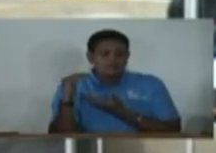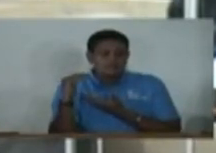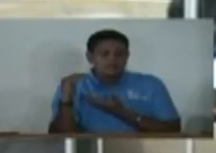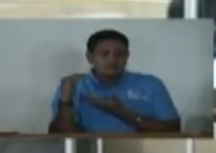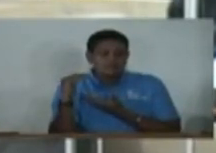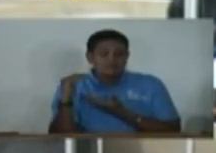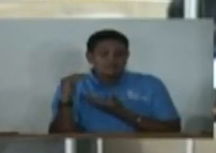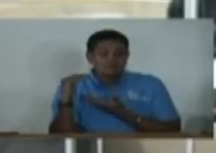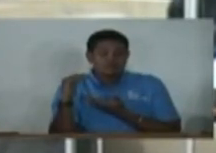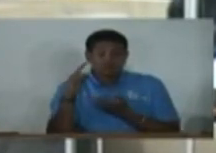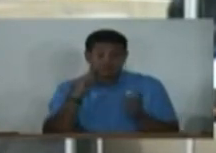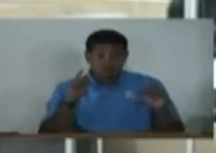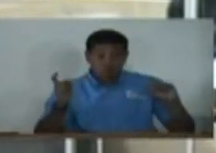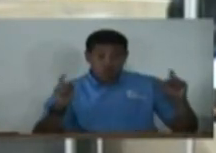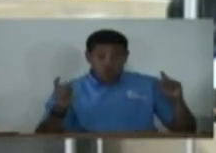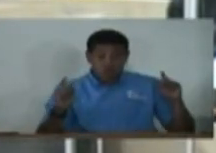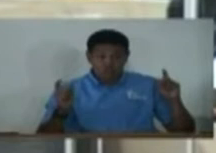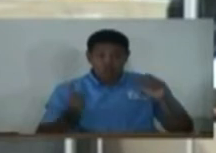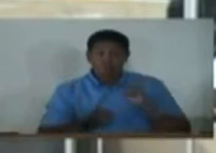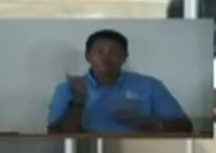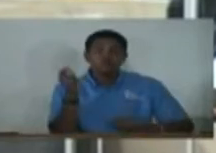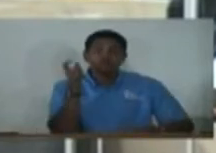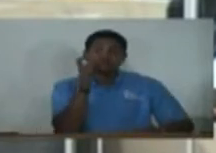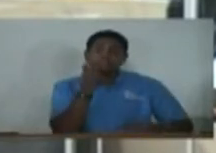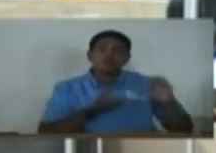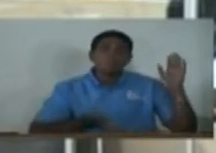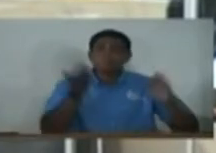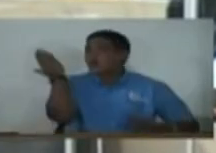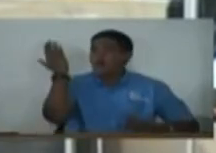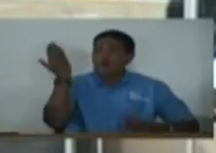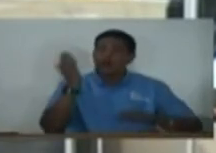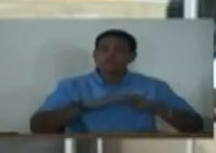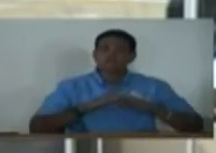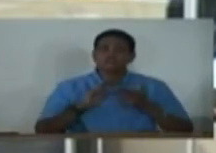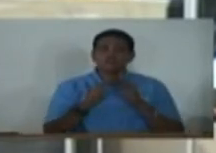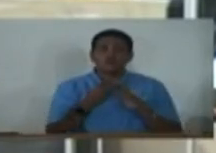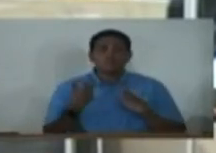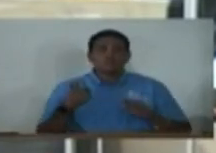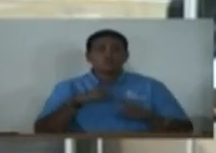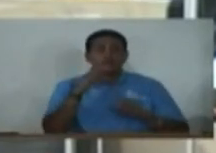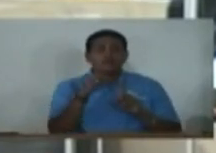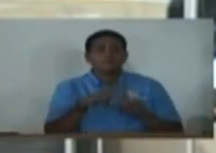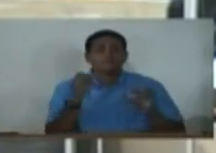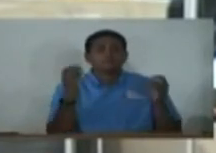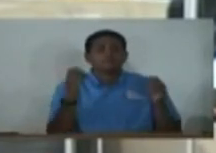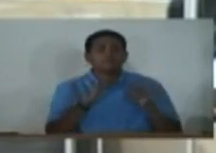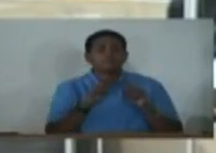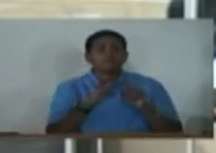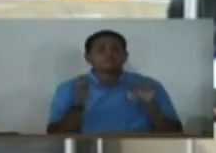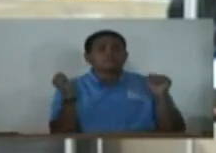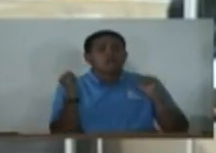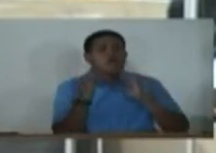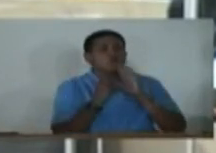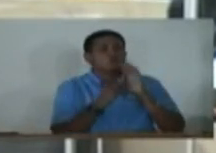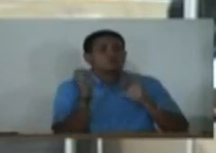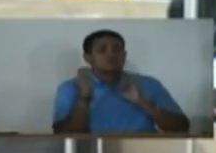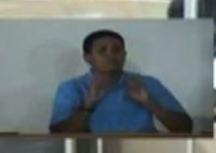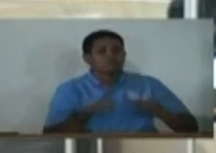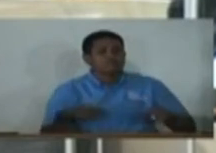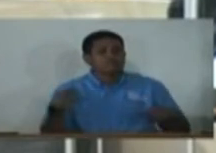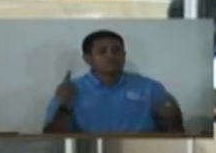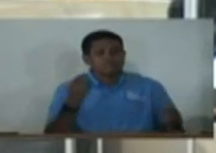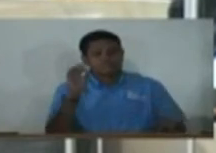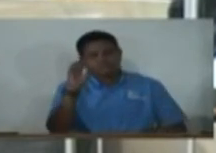In order to control the most recent spike, we implemented a number of tighter measures since